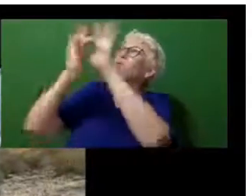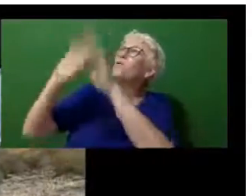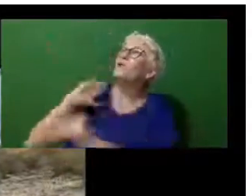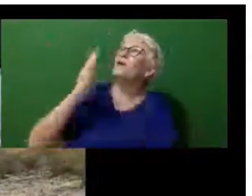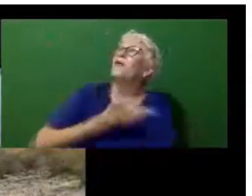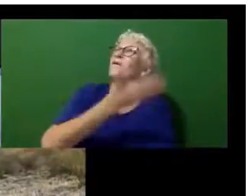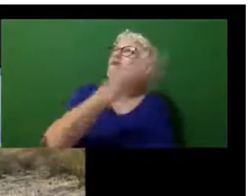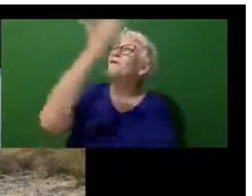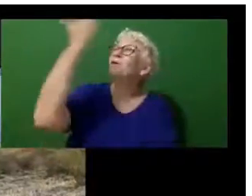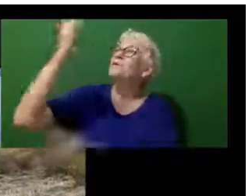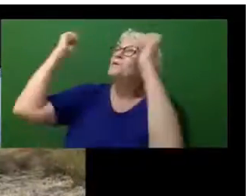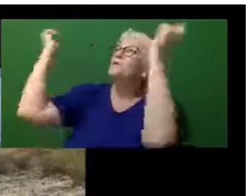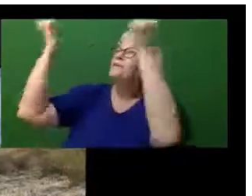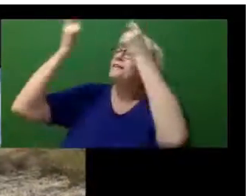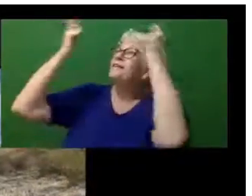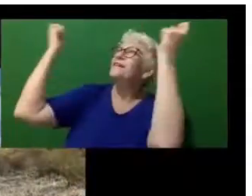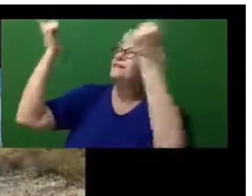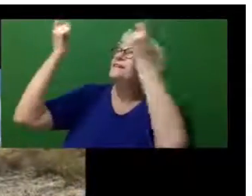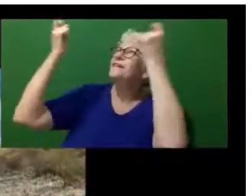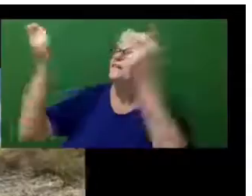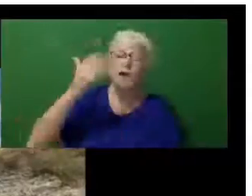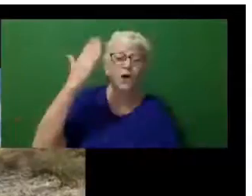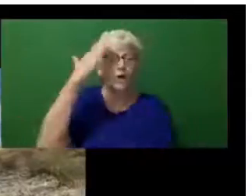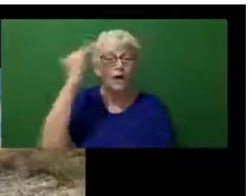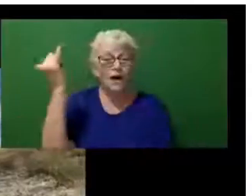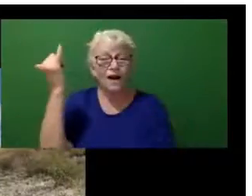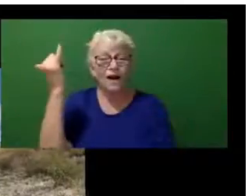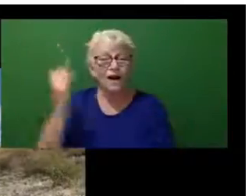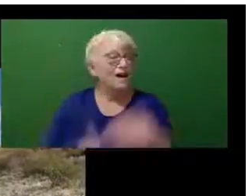Kadosh Adonai Eloheinu romemu.